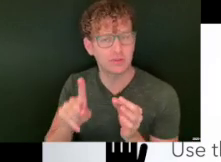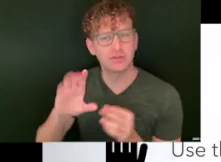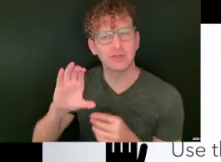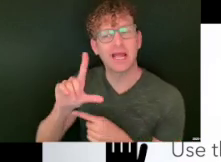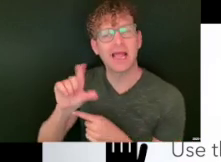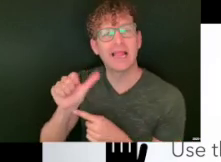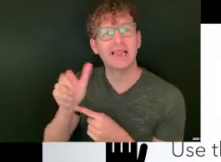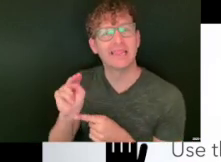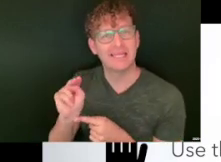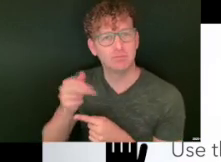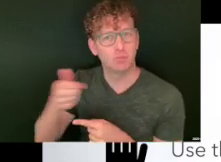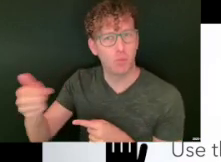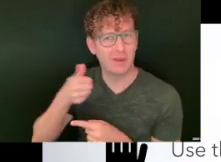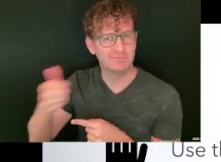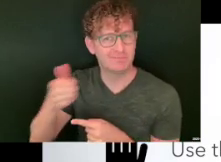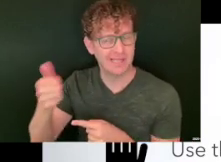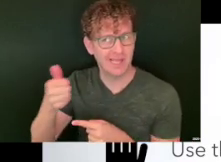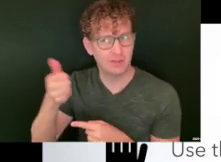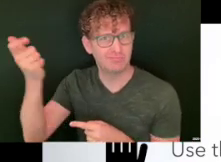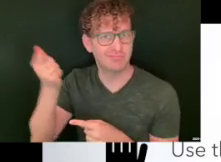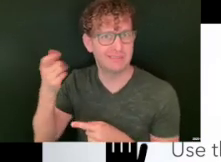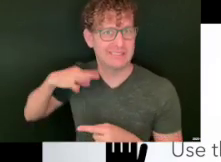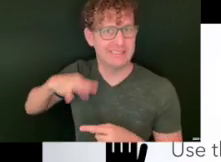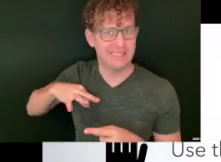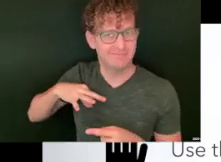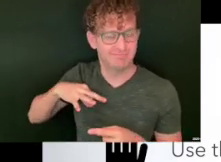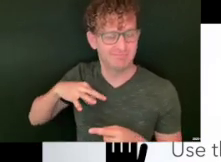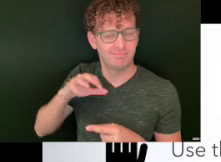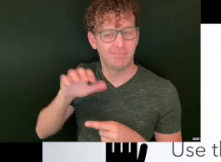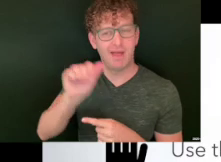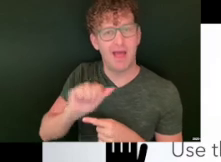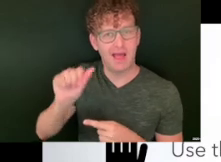e-bike incentives through their program directly to their local communities.